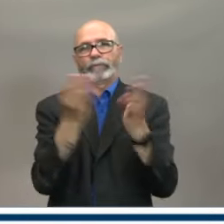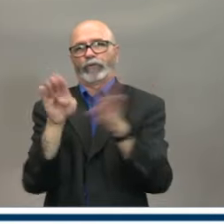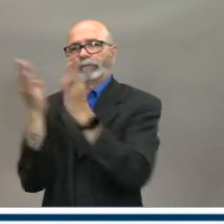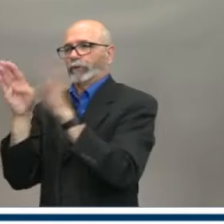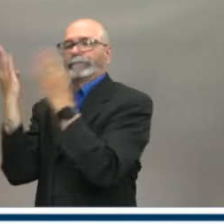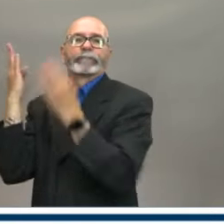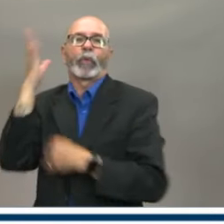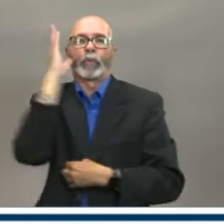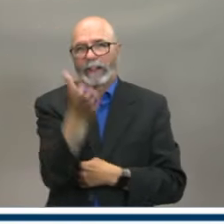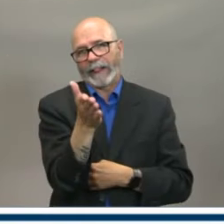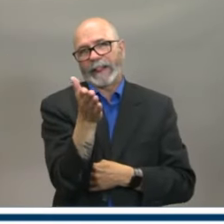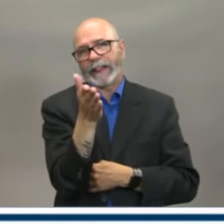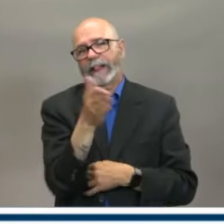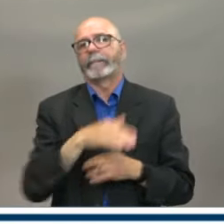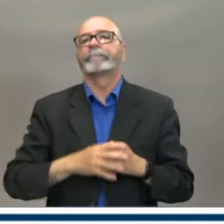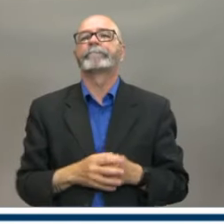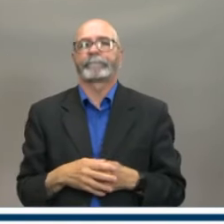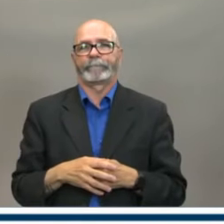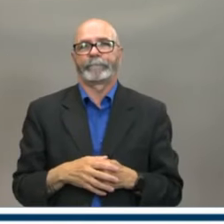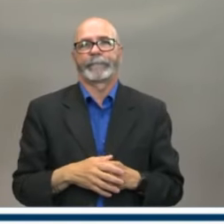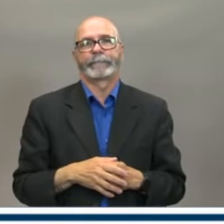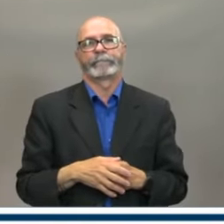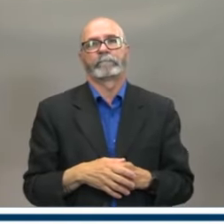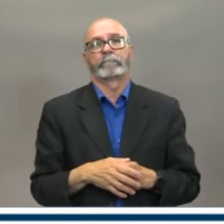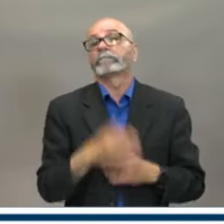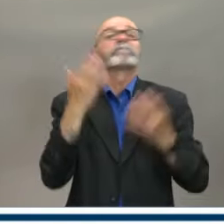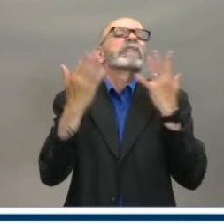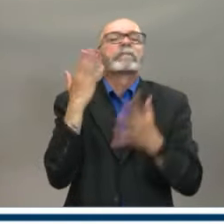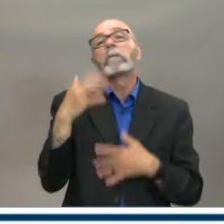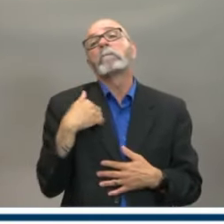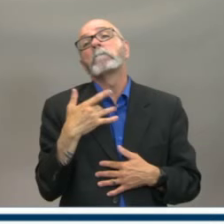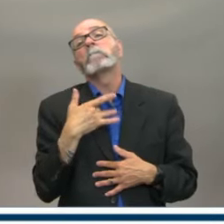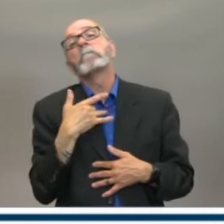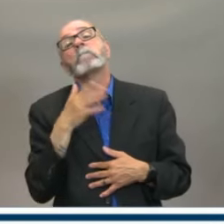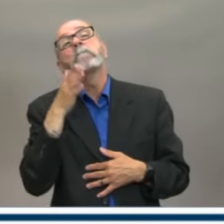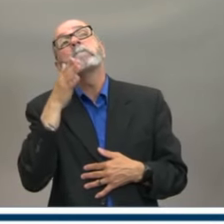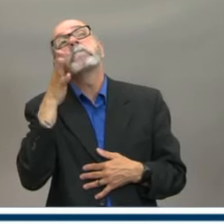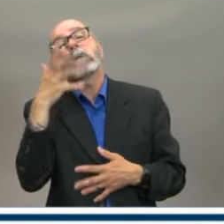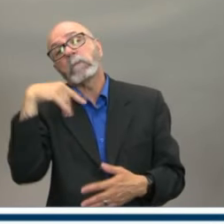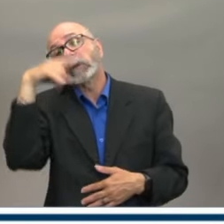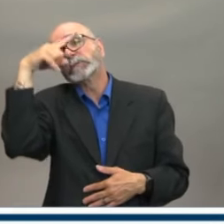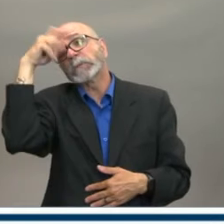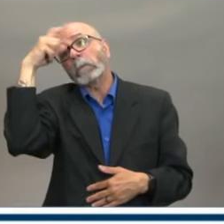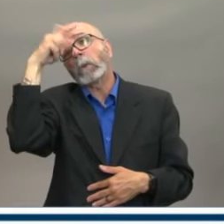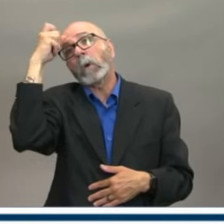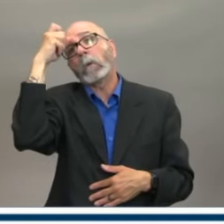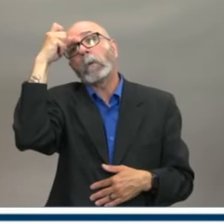be potentially something later into the summer, but we as a province